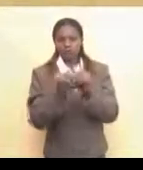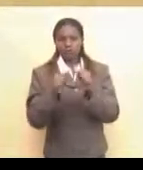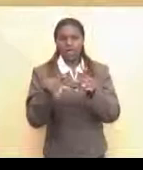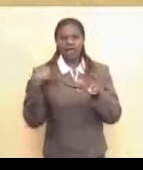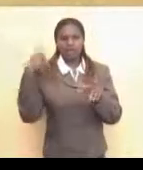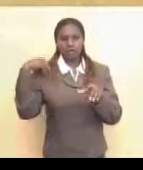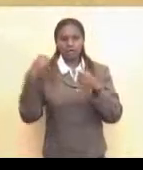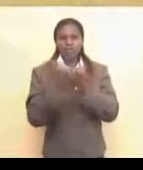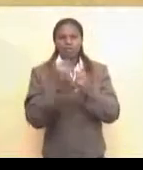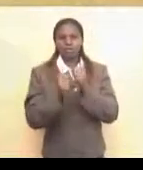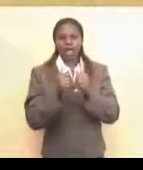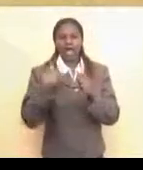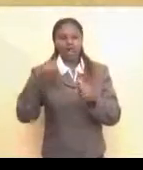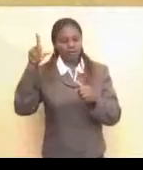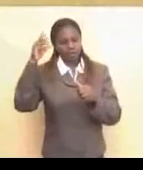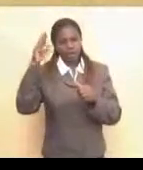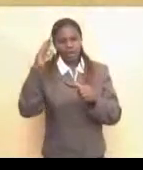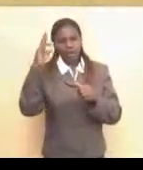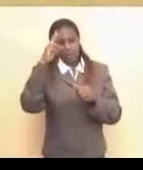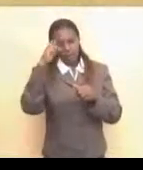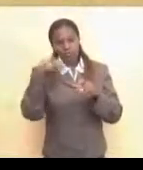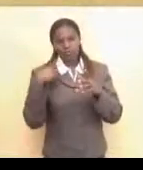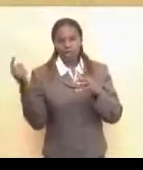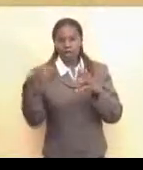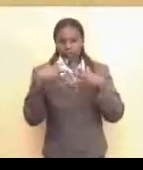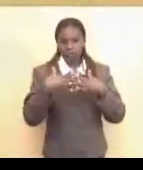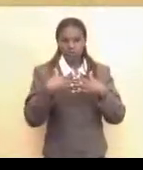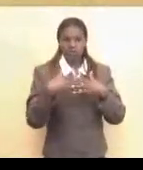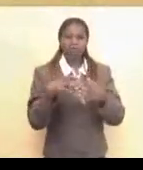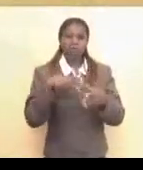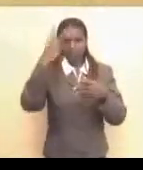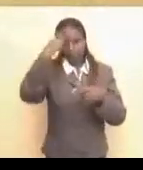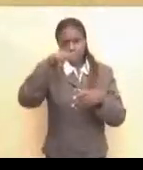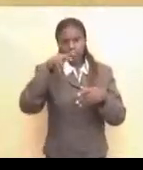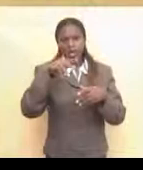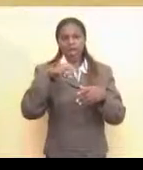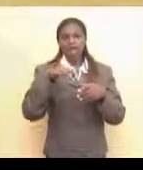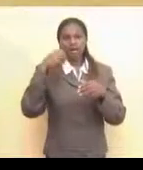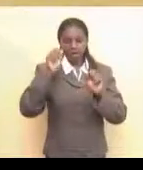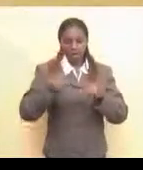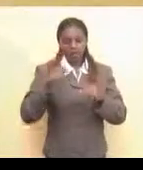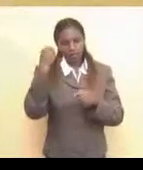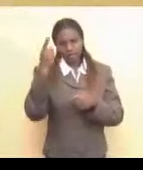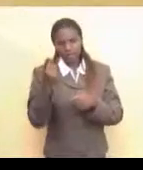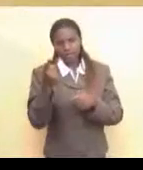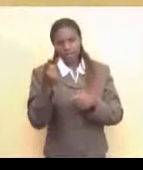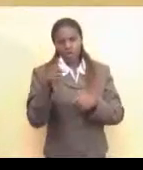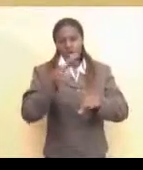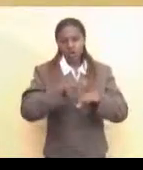that have a purpose of forming a network to come up with a policy and a memorandum of understanding